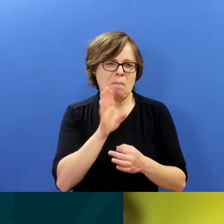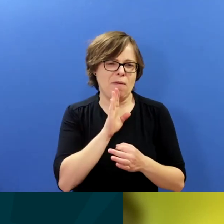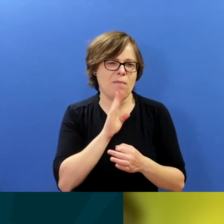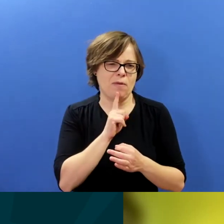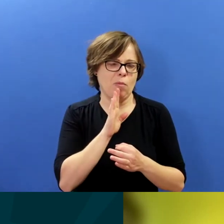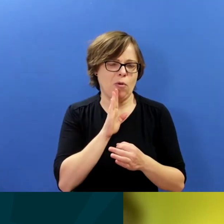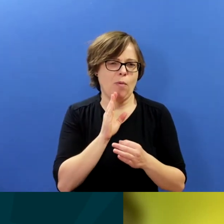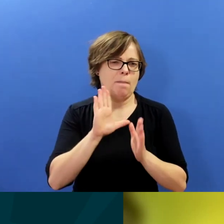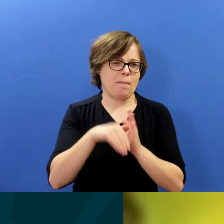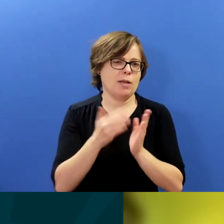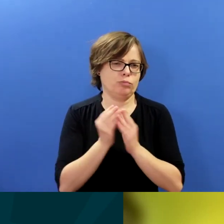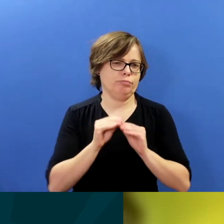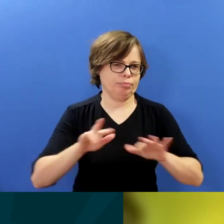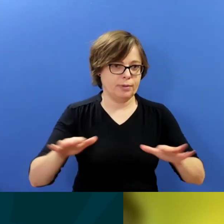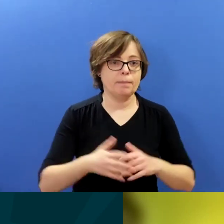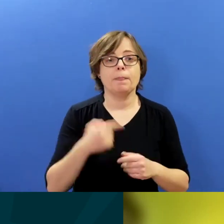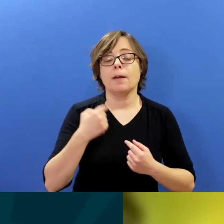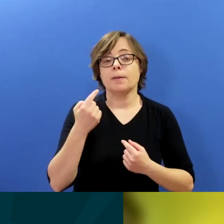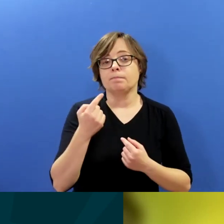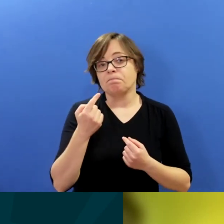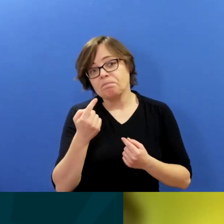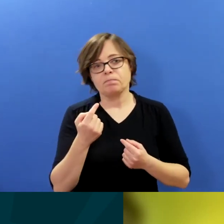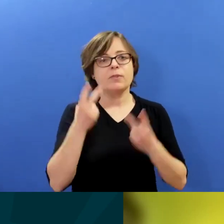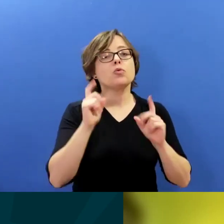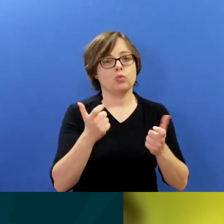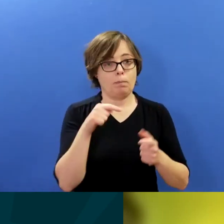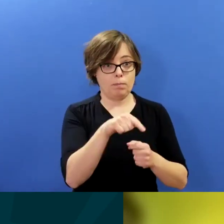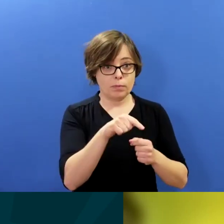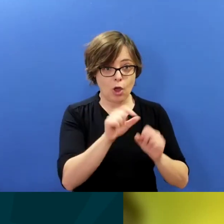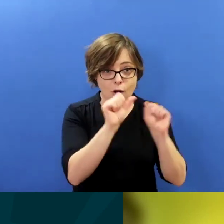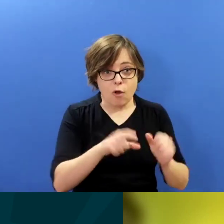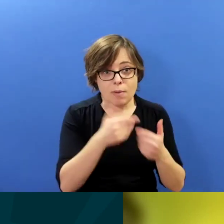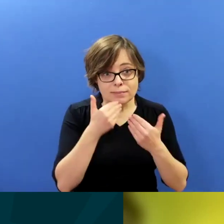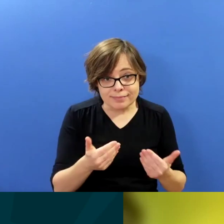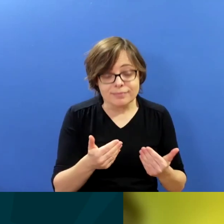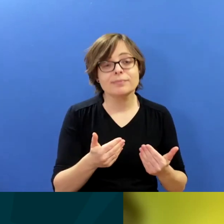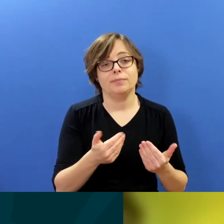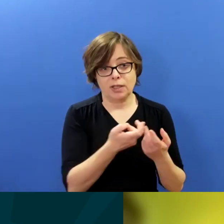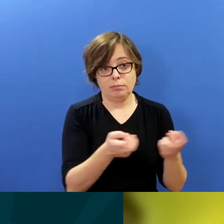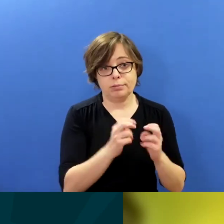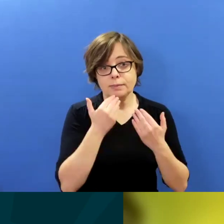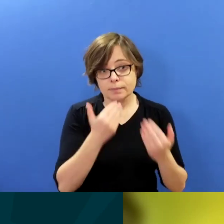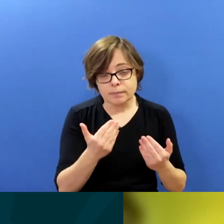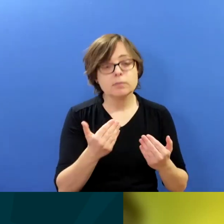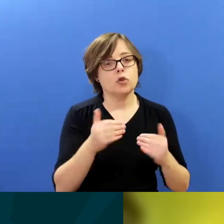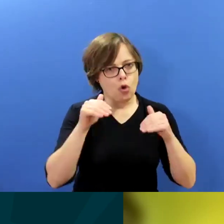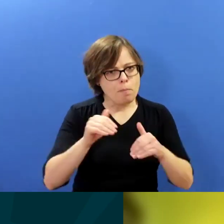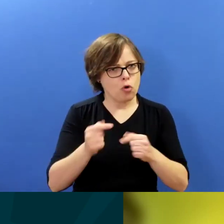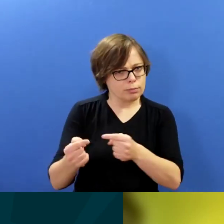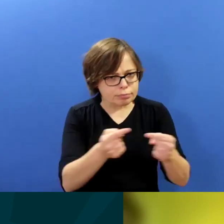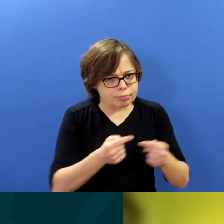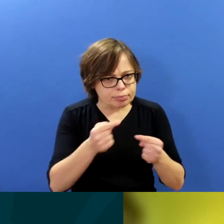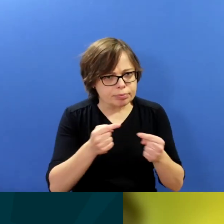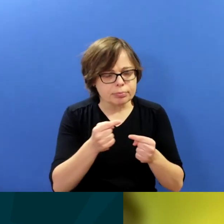Warsaw, other cities by now, I'm sure. I'm happy that this is a form of participation that provides for a